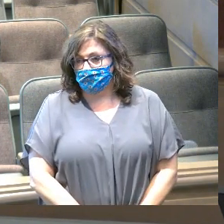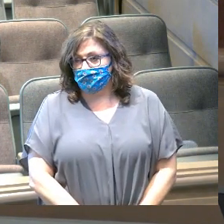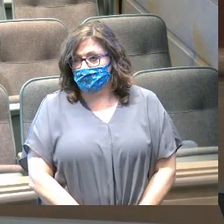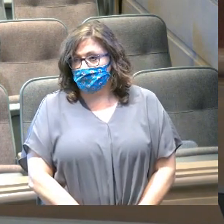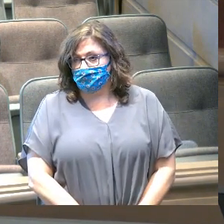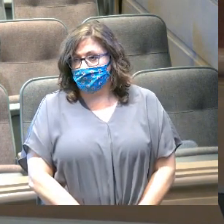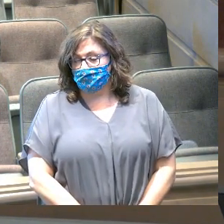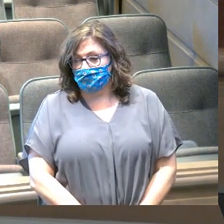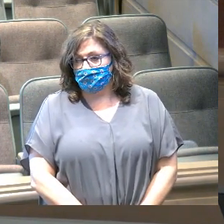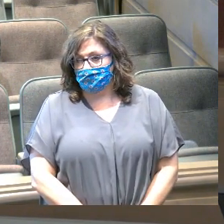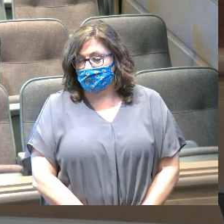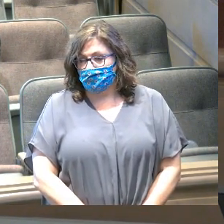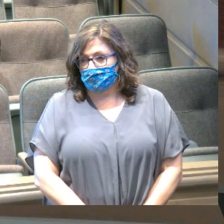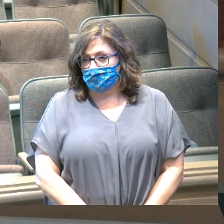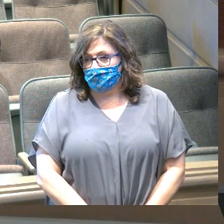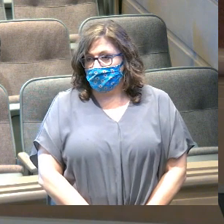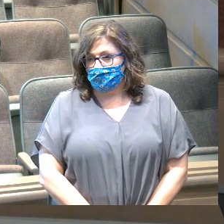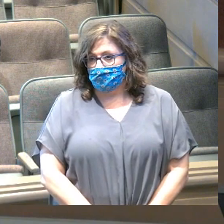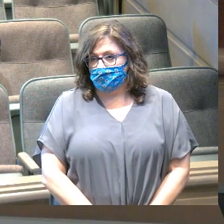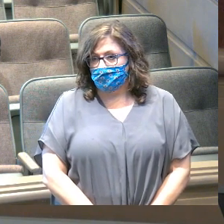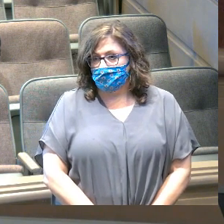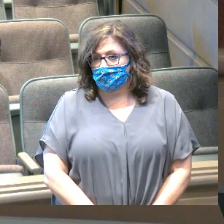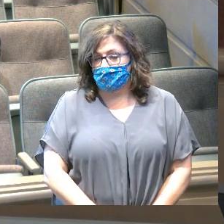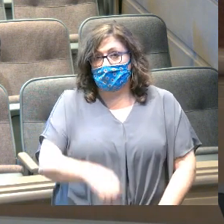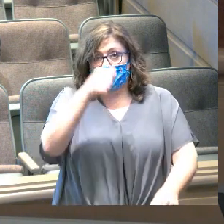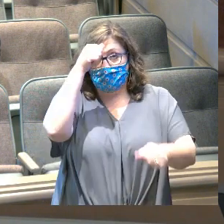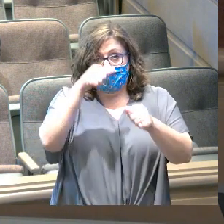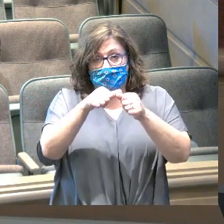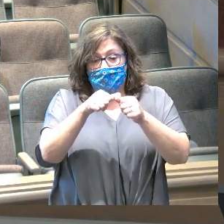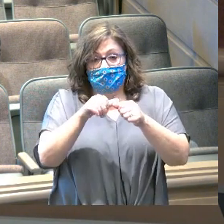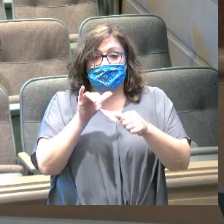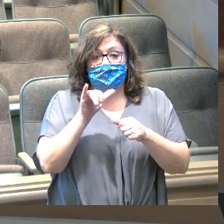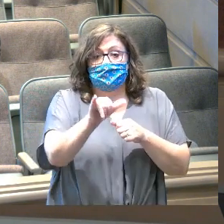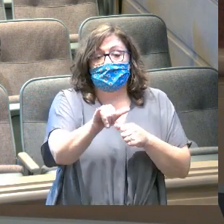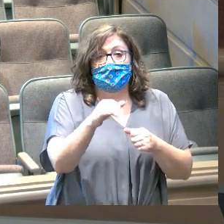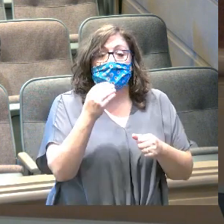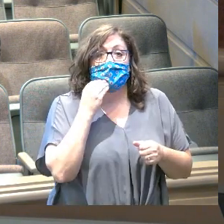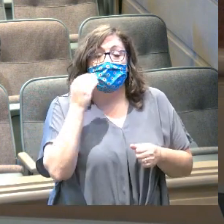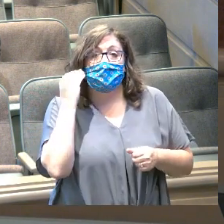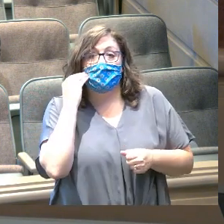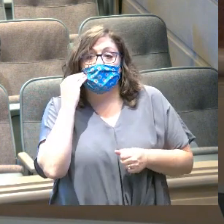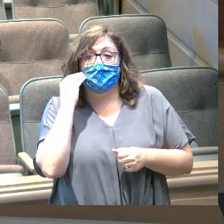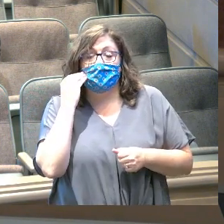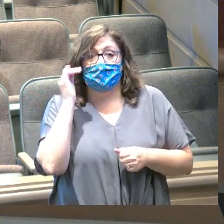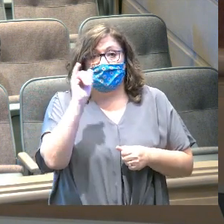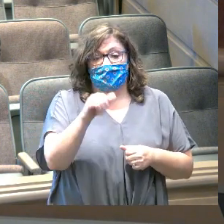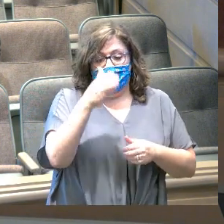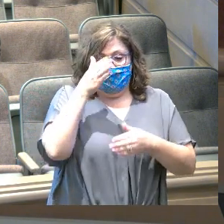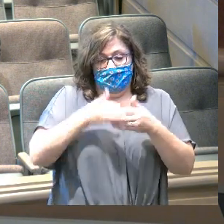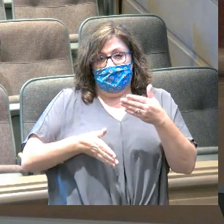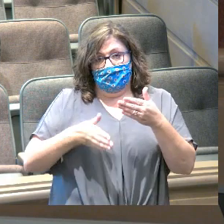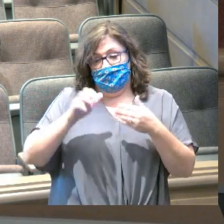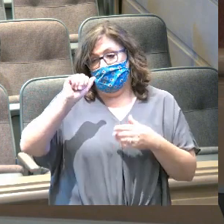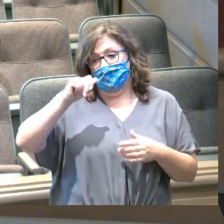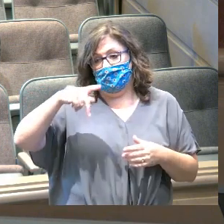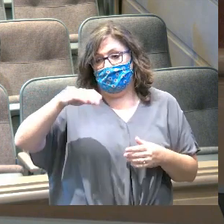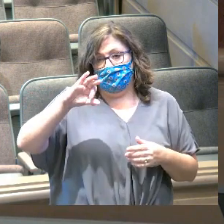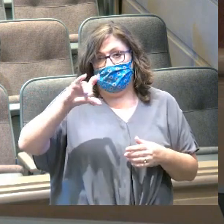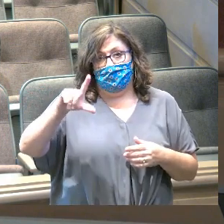A reminder, the governor's shelter-in-place order expired on April 30th. However,